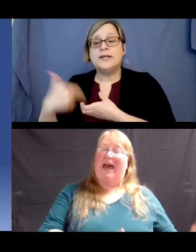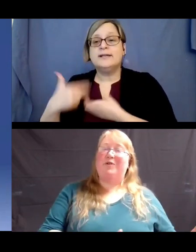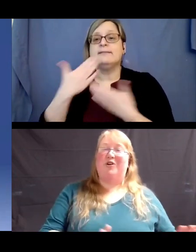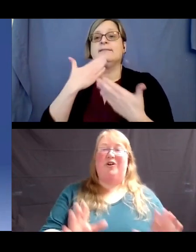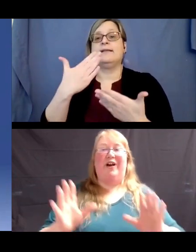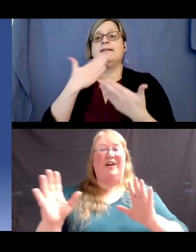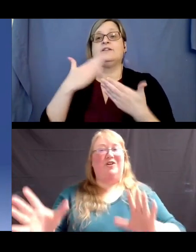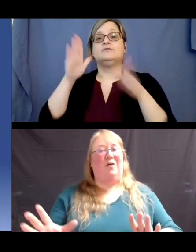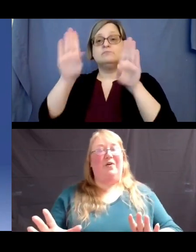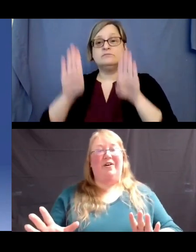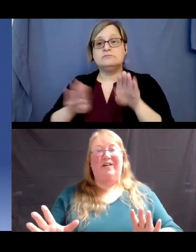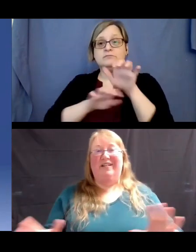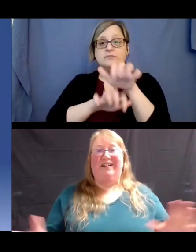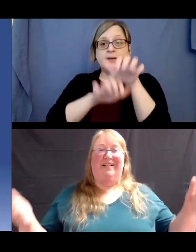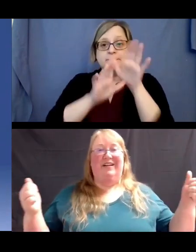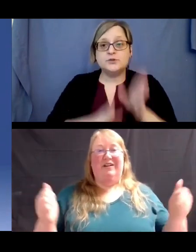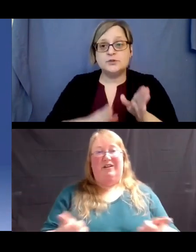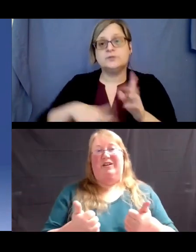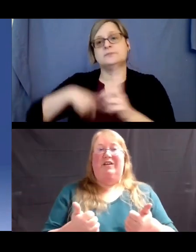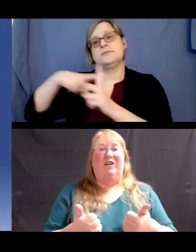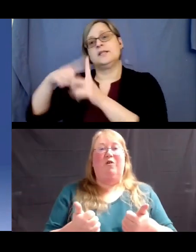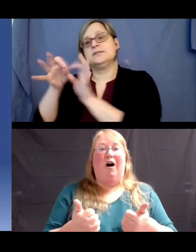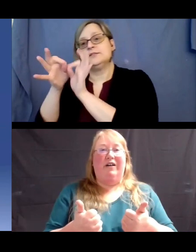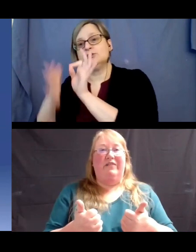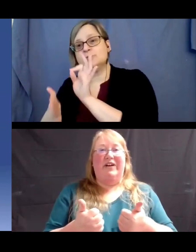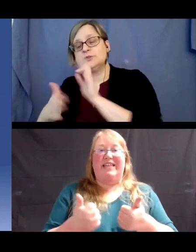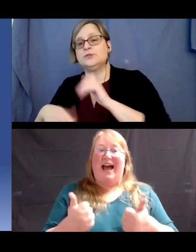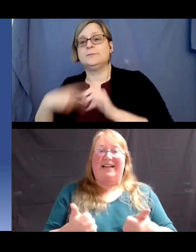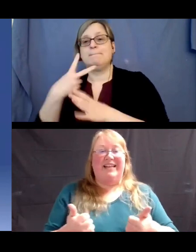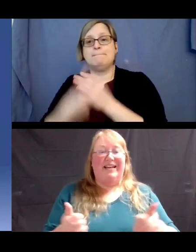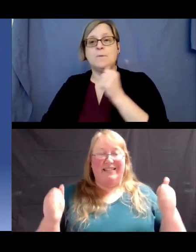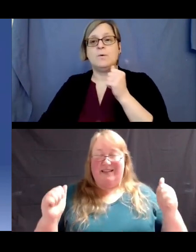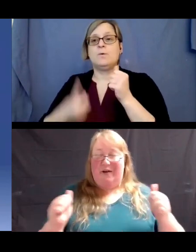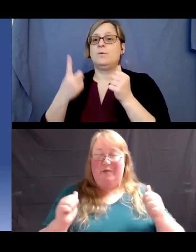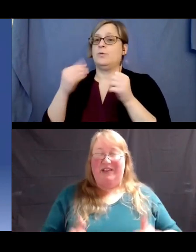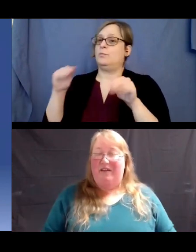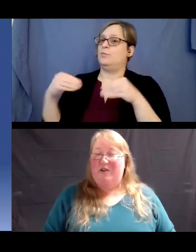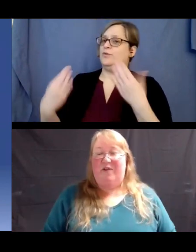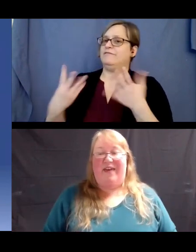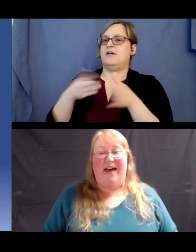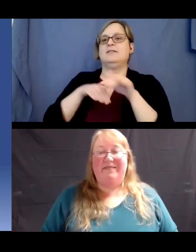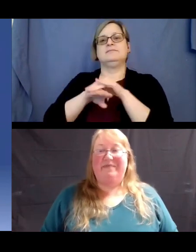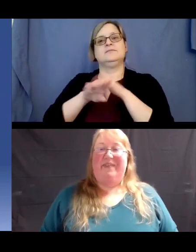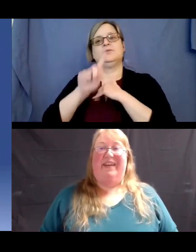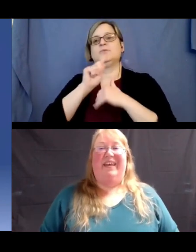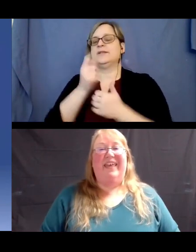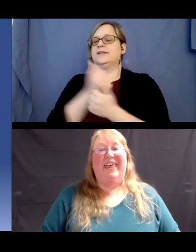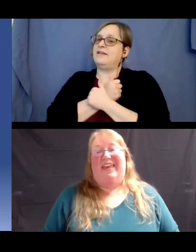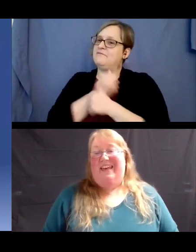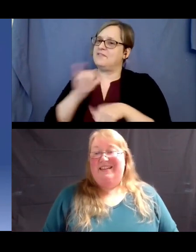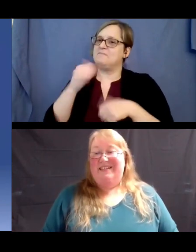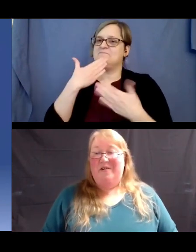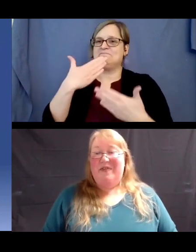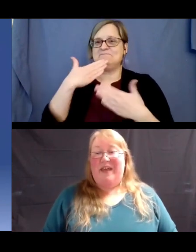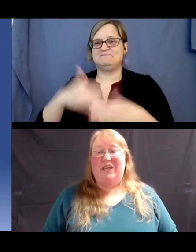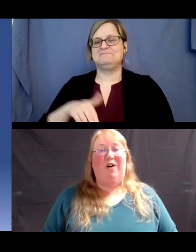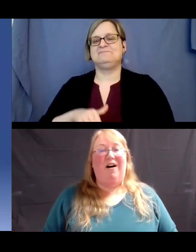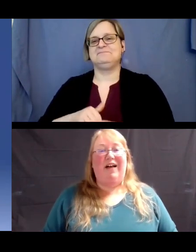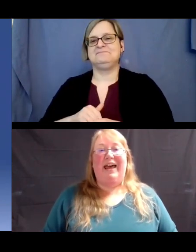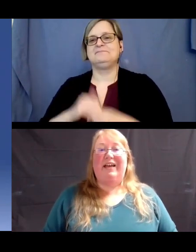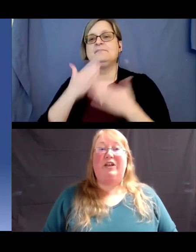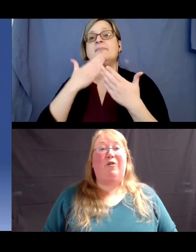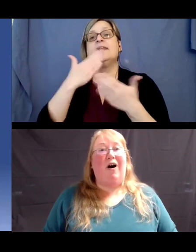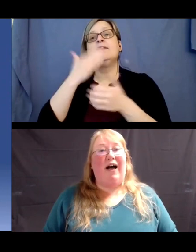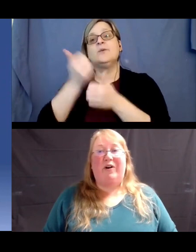wonderful captioner and interpreter. You all give us access and we love you for that. So thank you